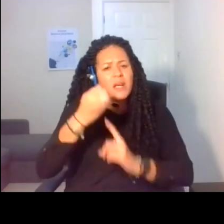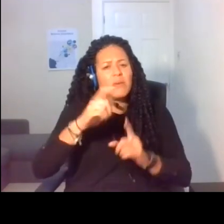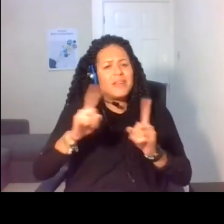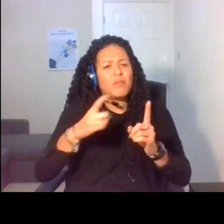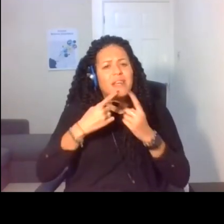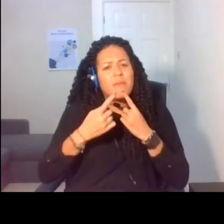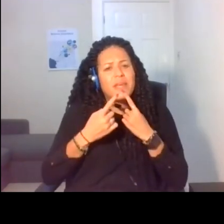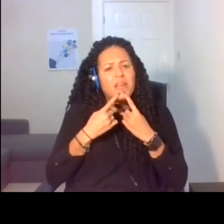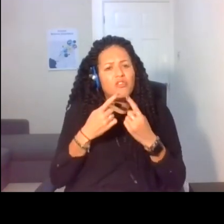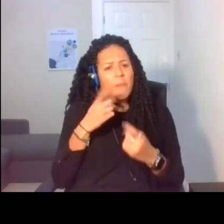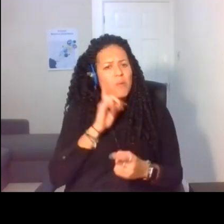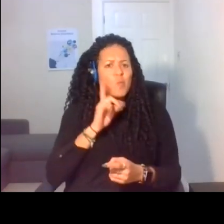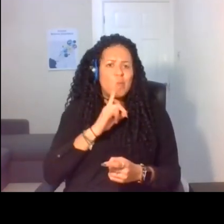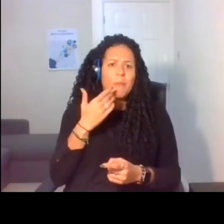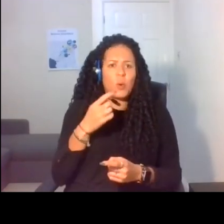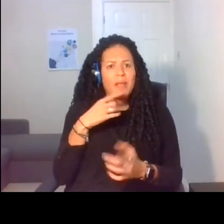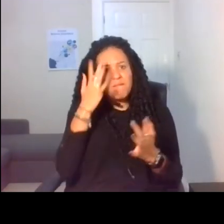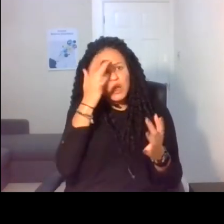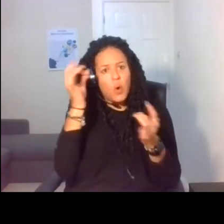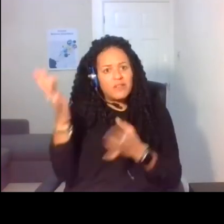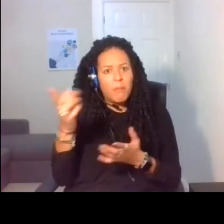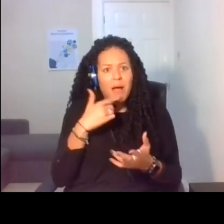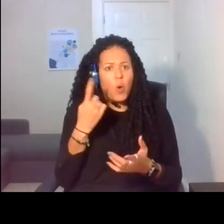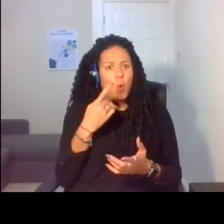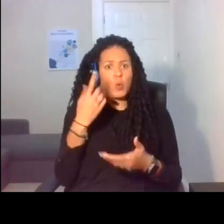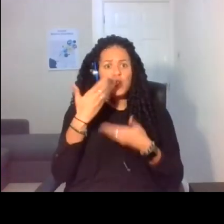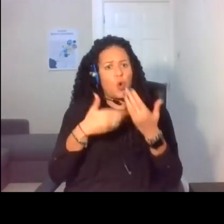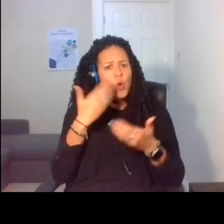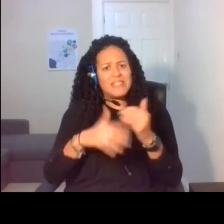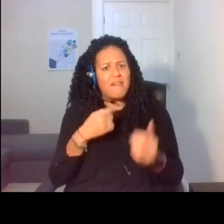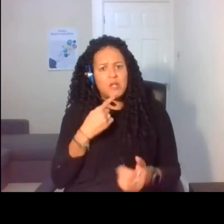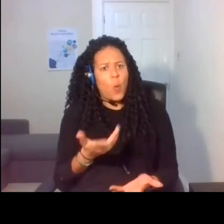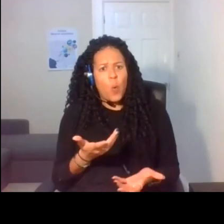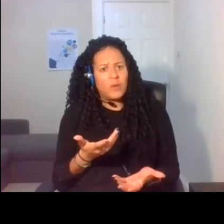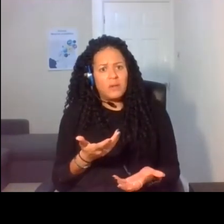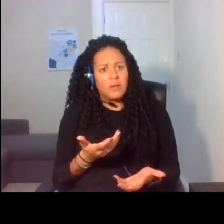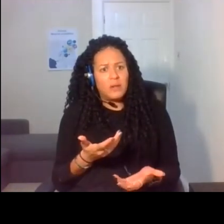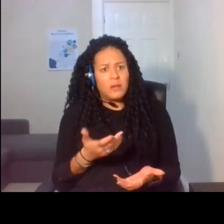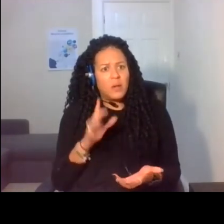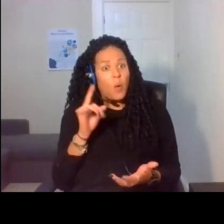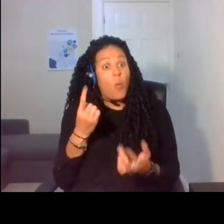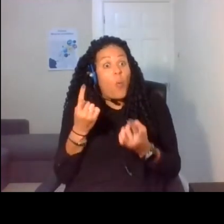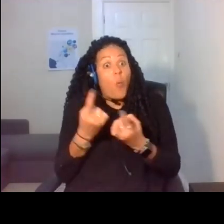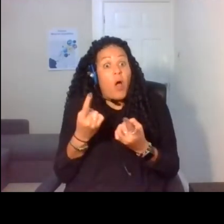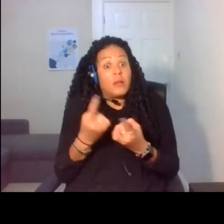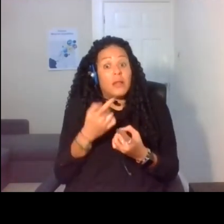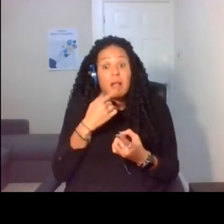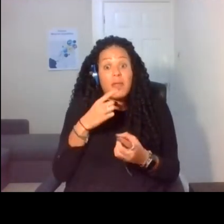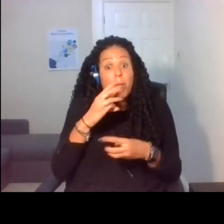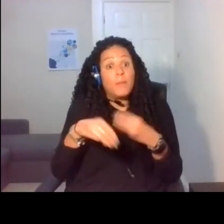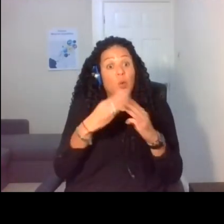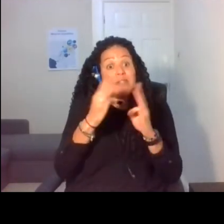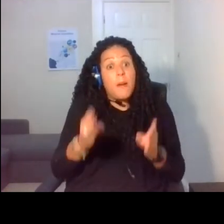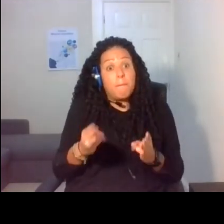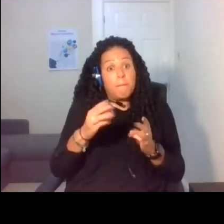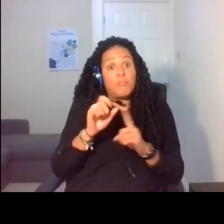about women who'd been forgotten about or whose stories had never been told. I think one of the things that they, being a museum project, they were very